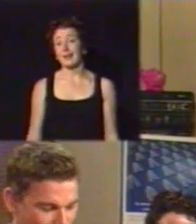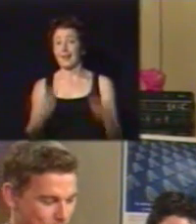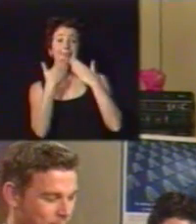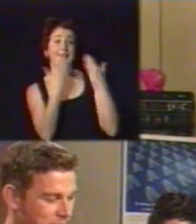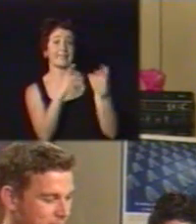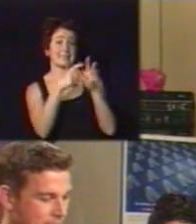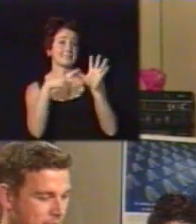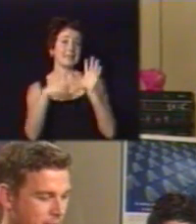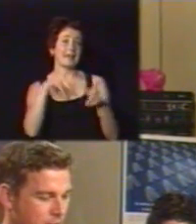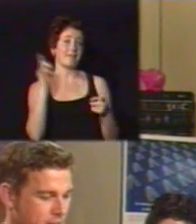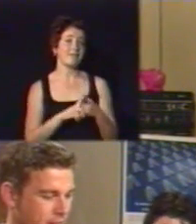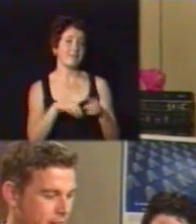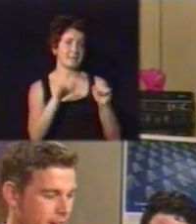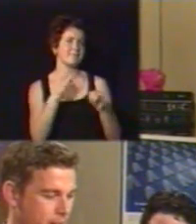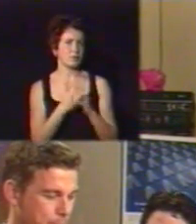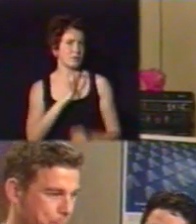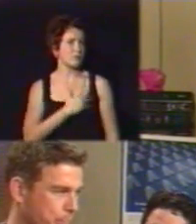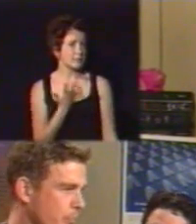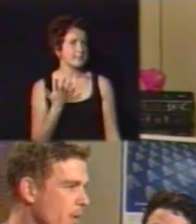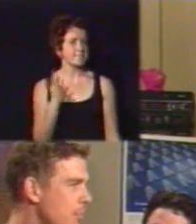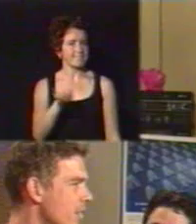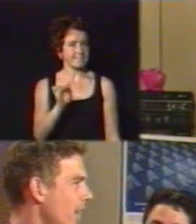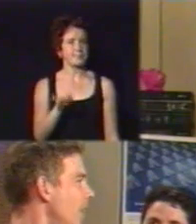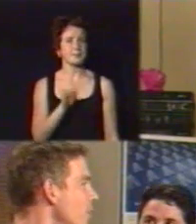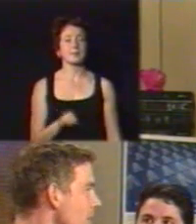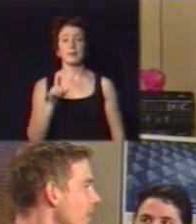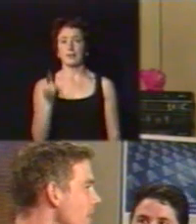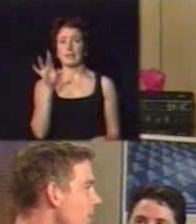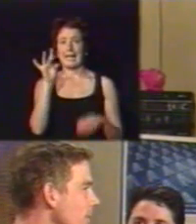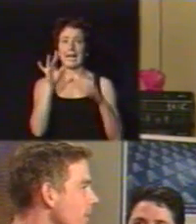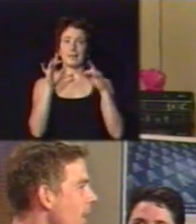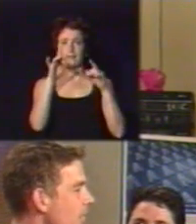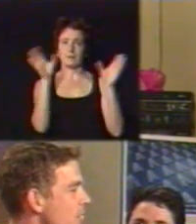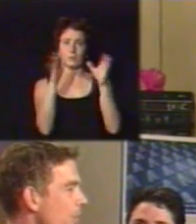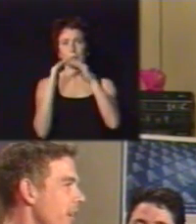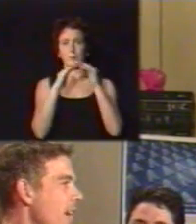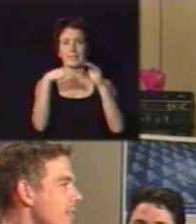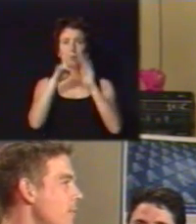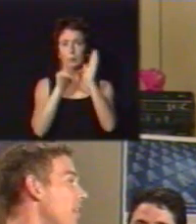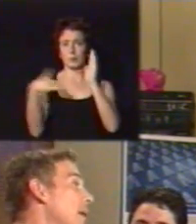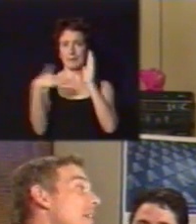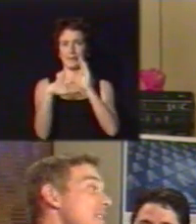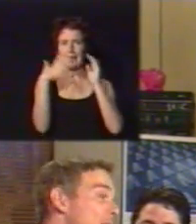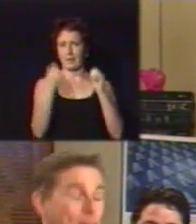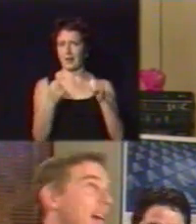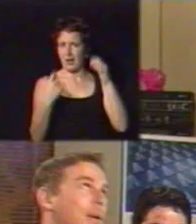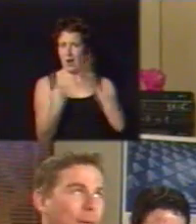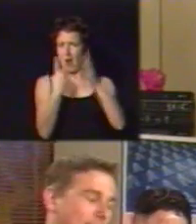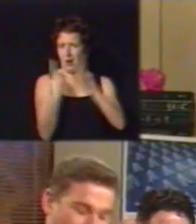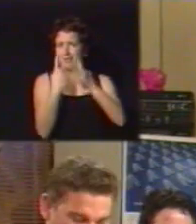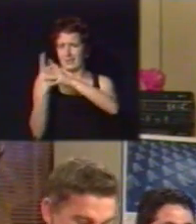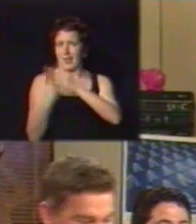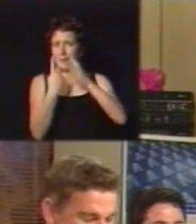Dave. Yeah, very interesting. The Mr. Gay New Zealand has folded. I was just wondering if Anzac might have been one of these.